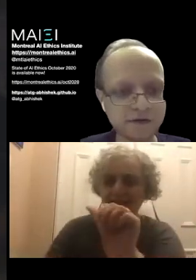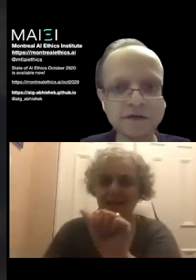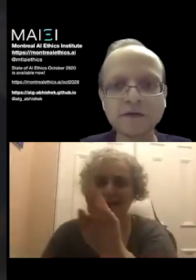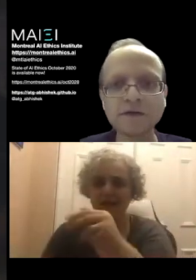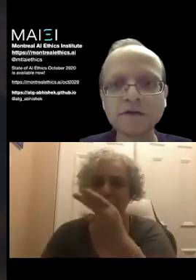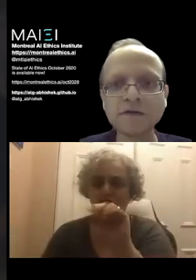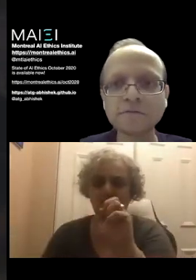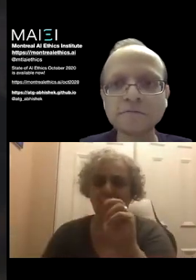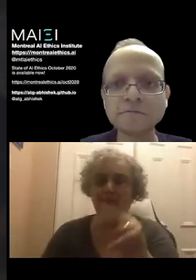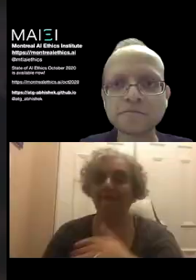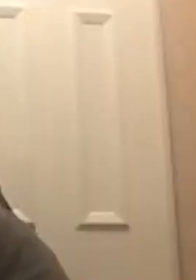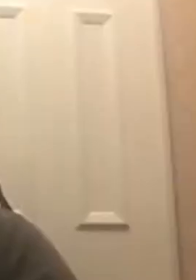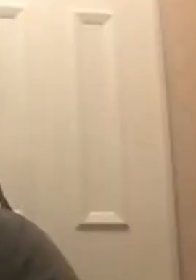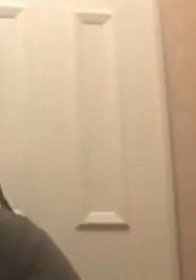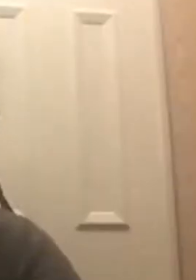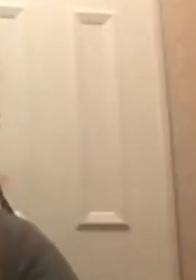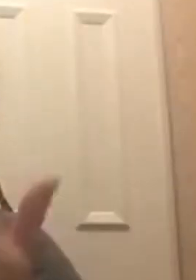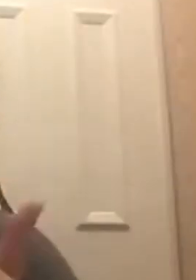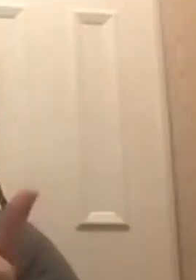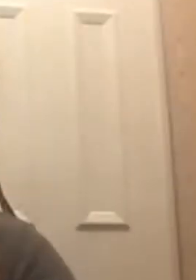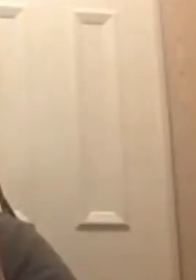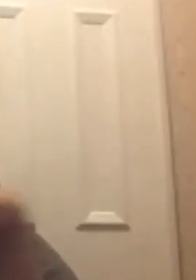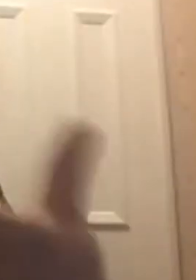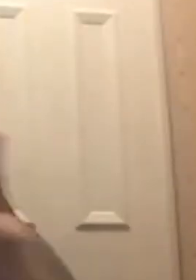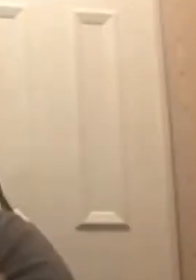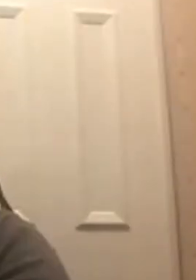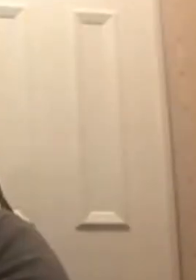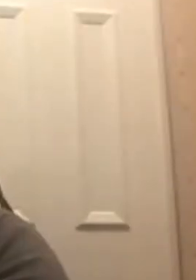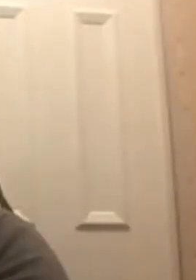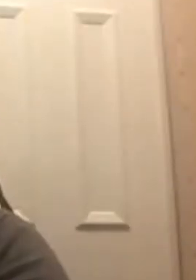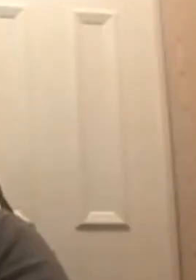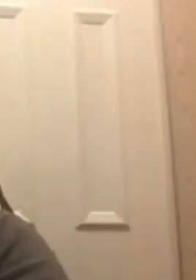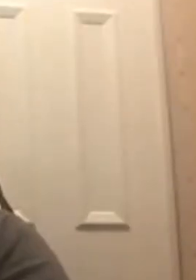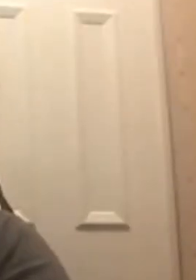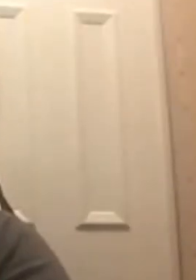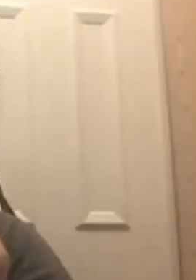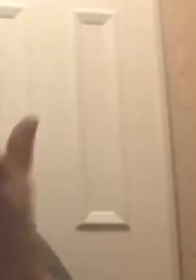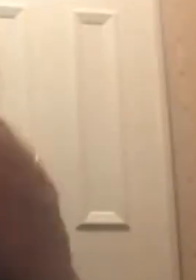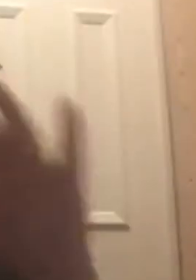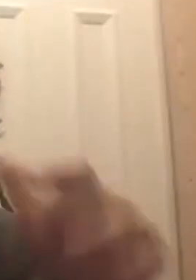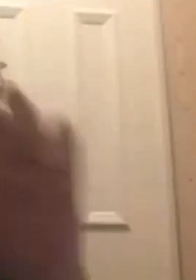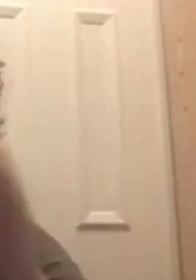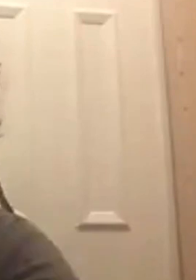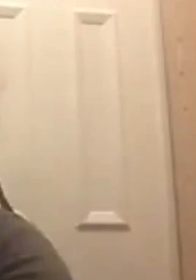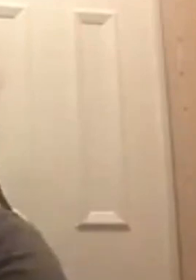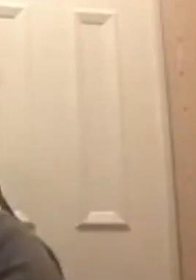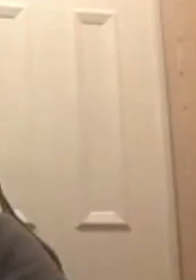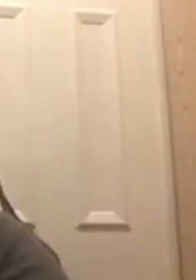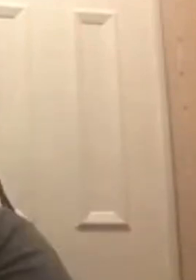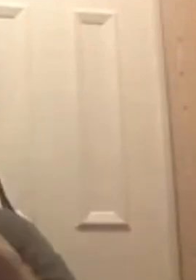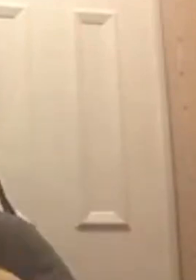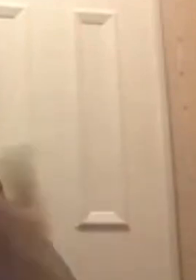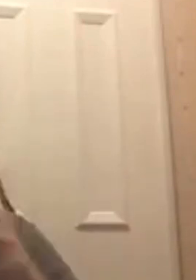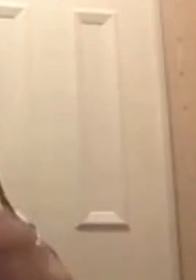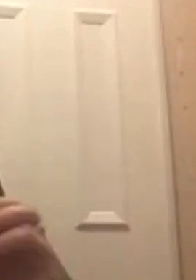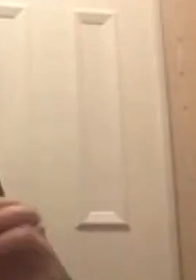now, Gloria is going to help us to divide in three groups. You have received the email